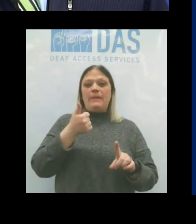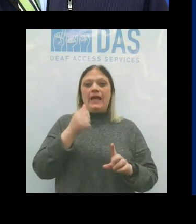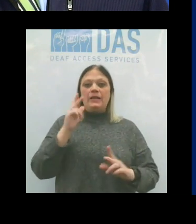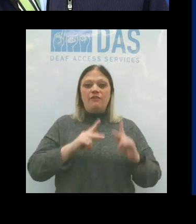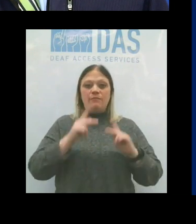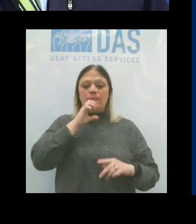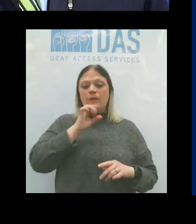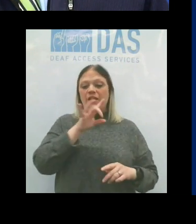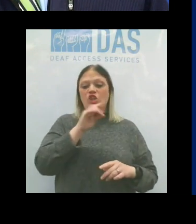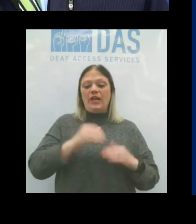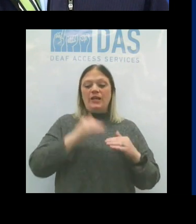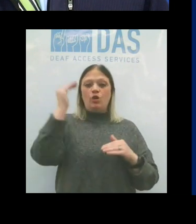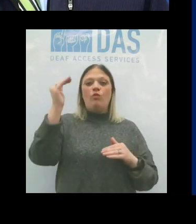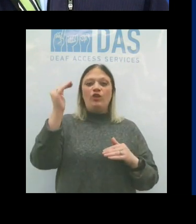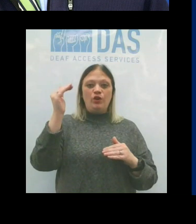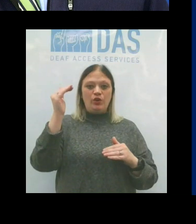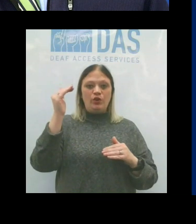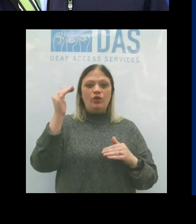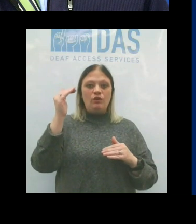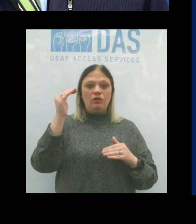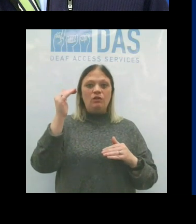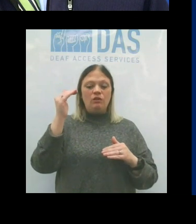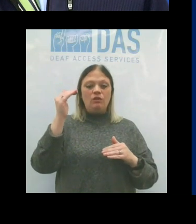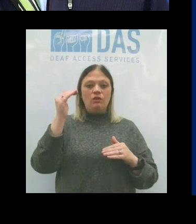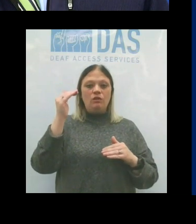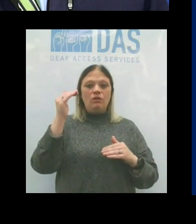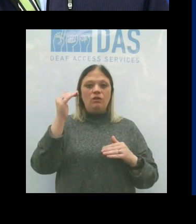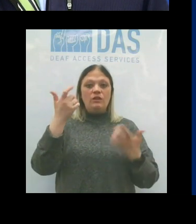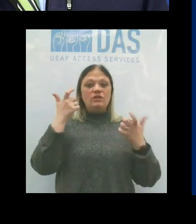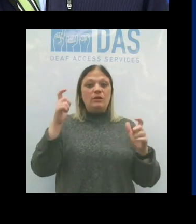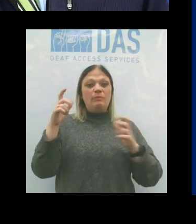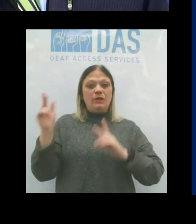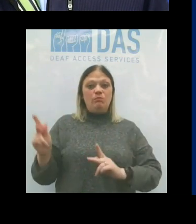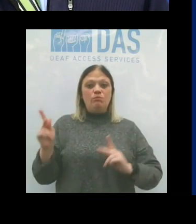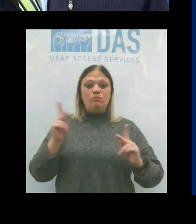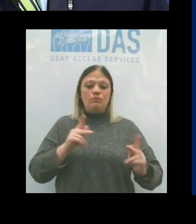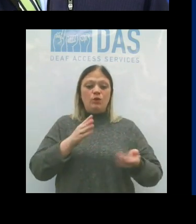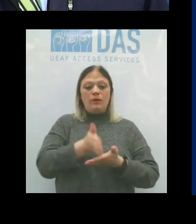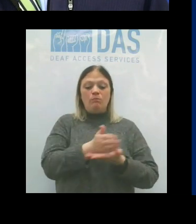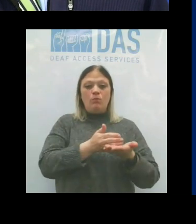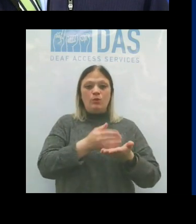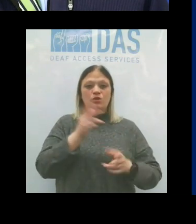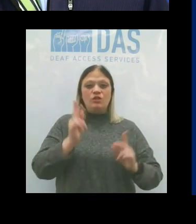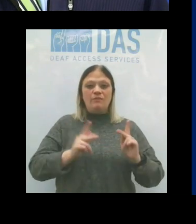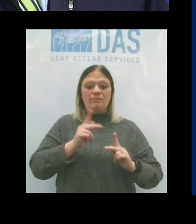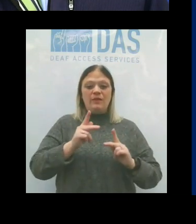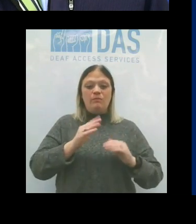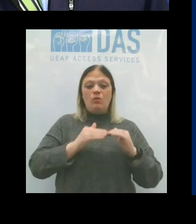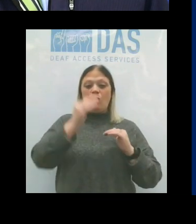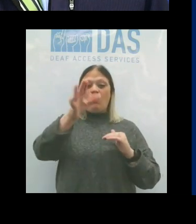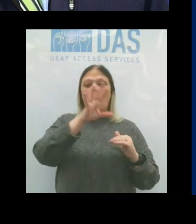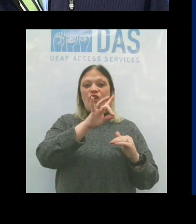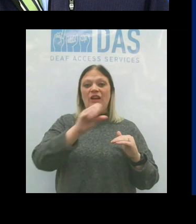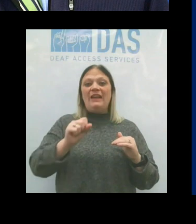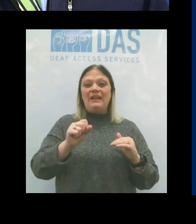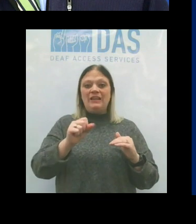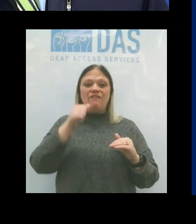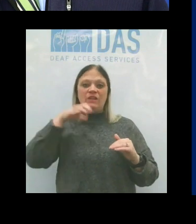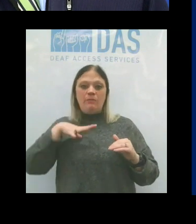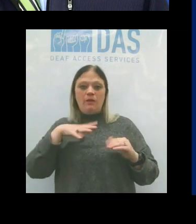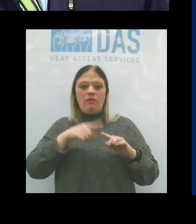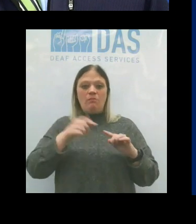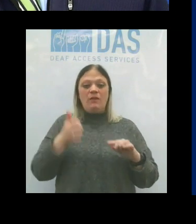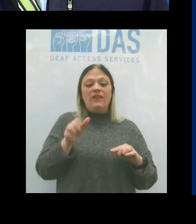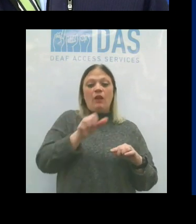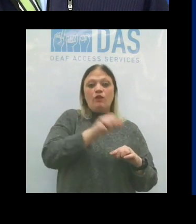individuals 80 and over, and there's a greater proportion of the people who died that are 80 and over that are females, where in every other category